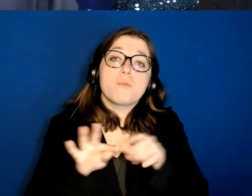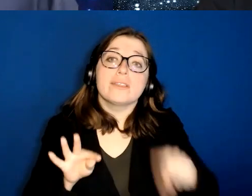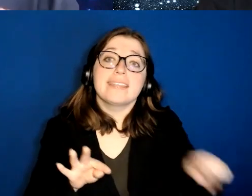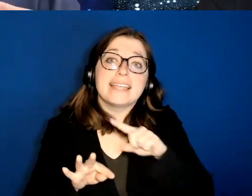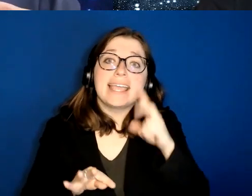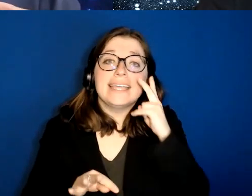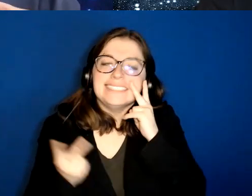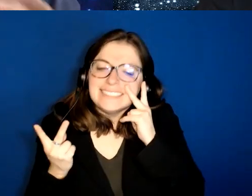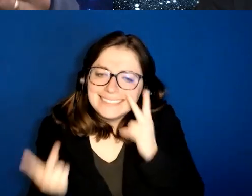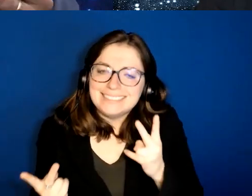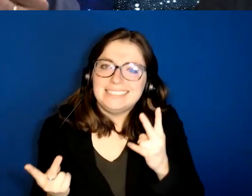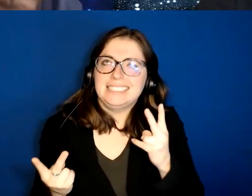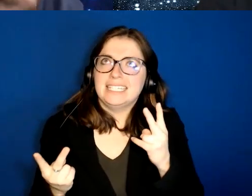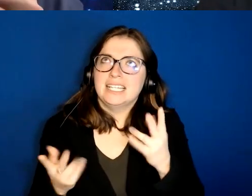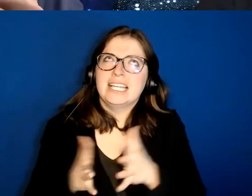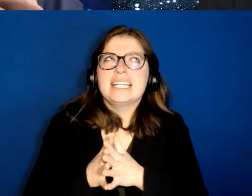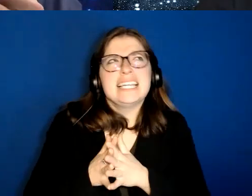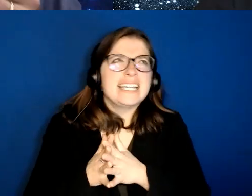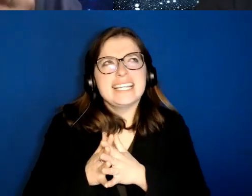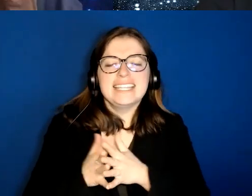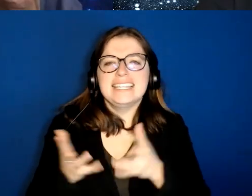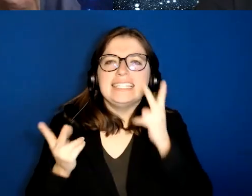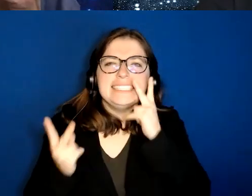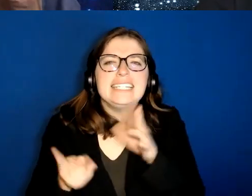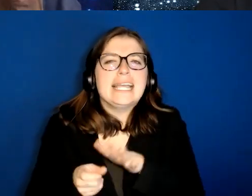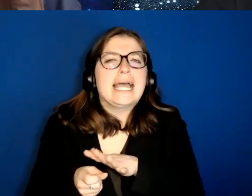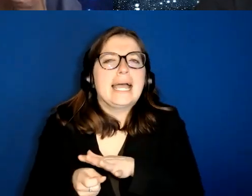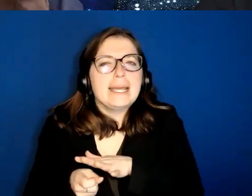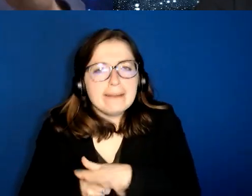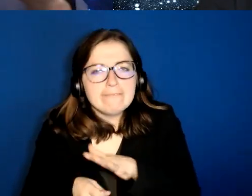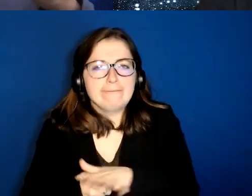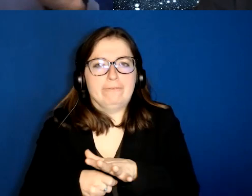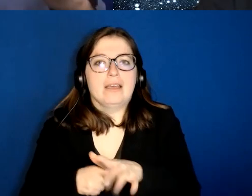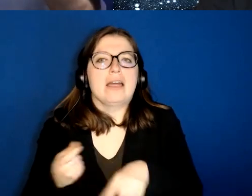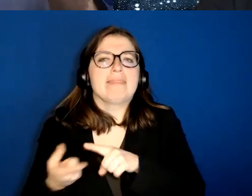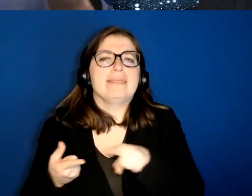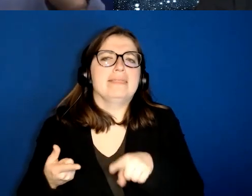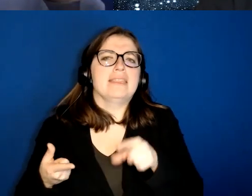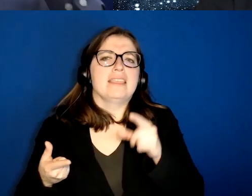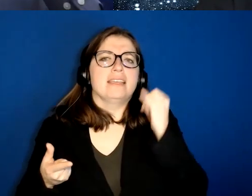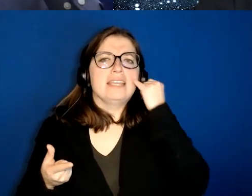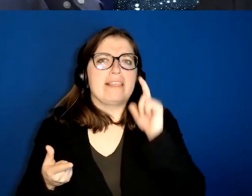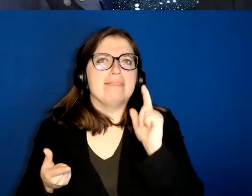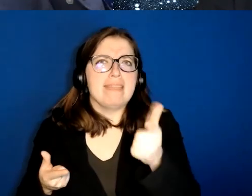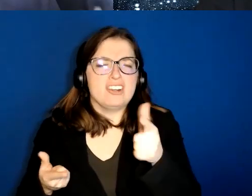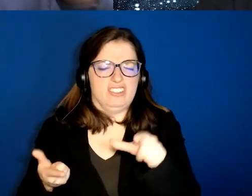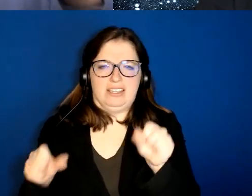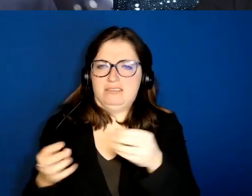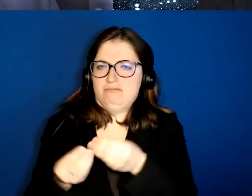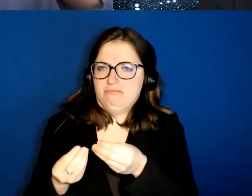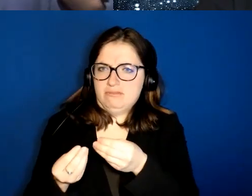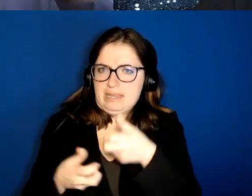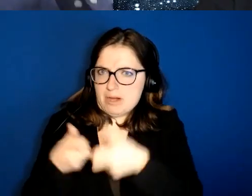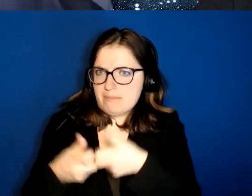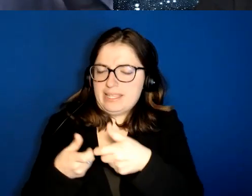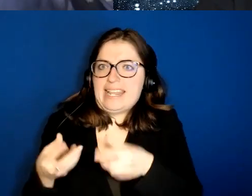to get that just enough so that they can solve something on their own and get that endorphin